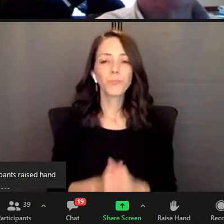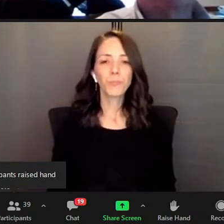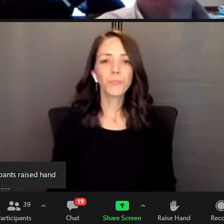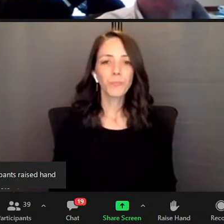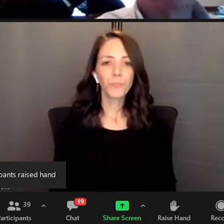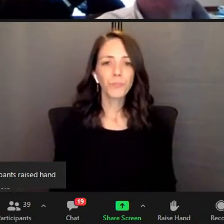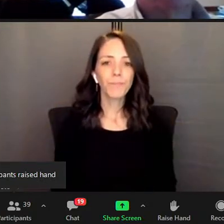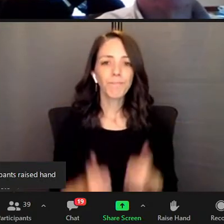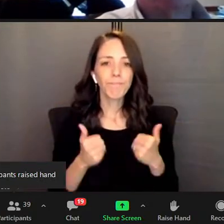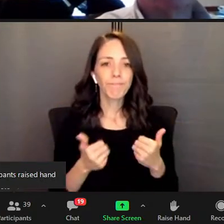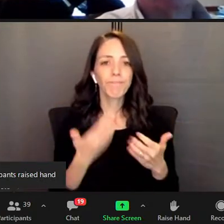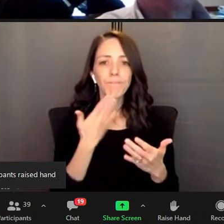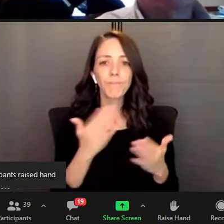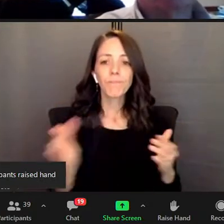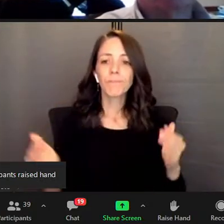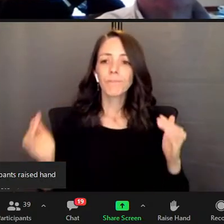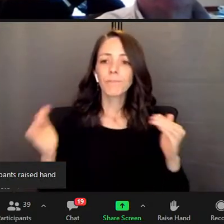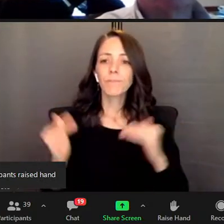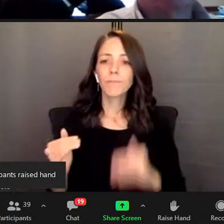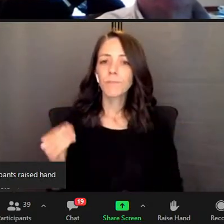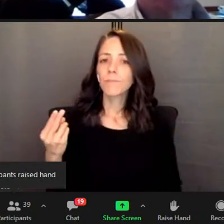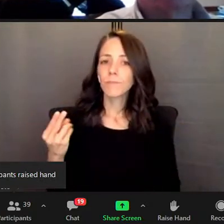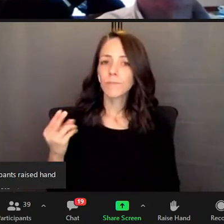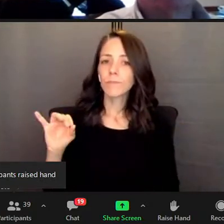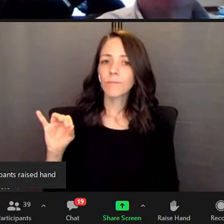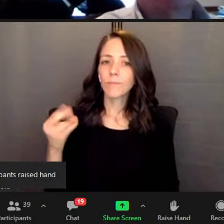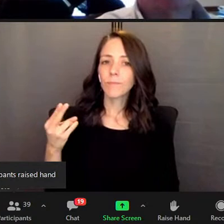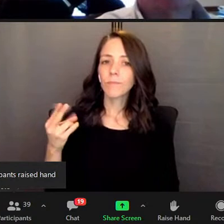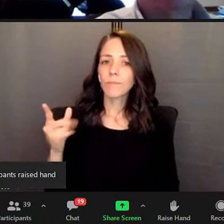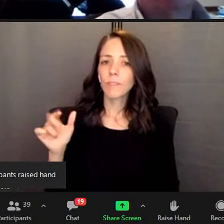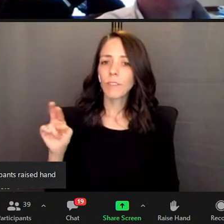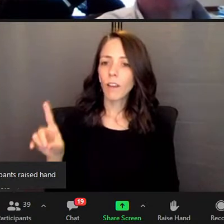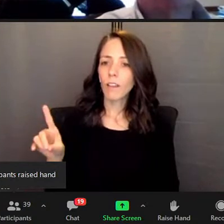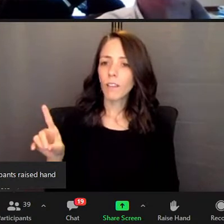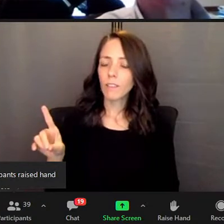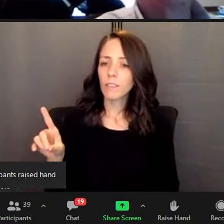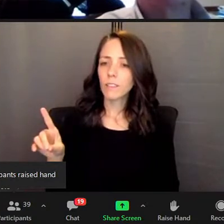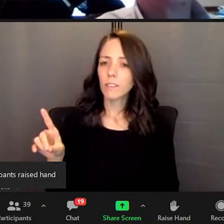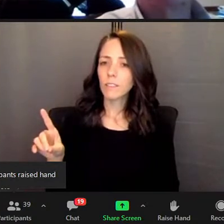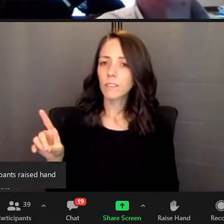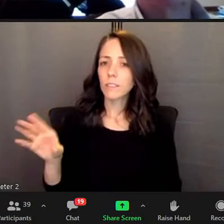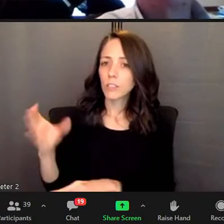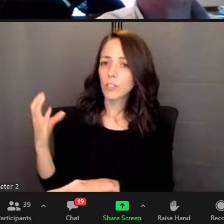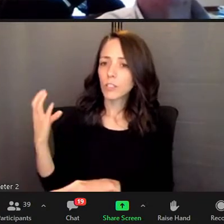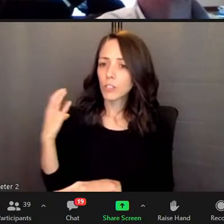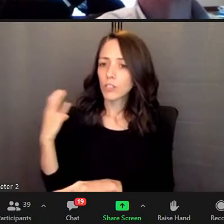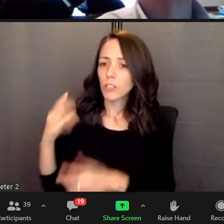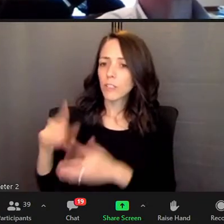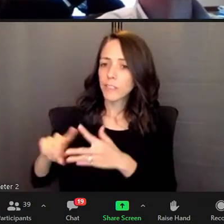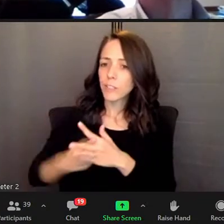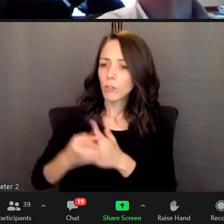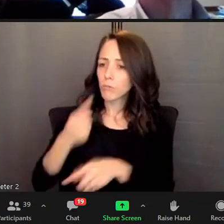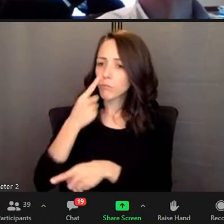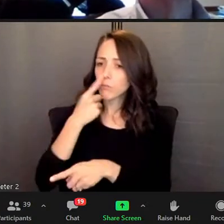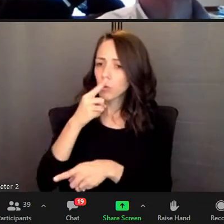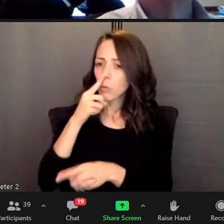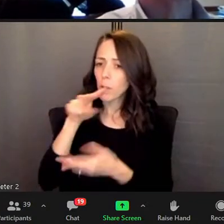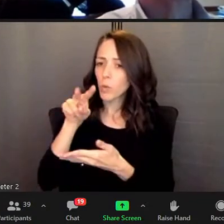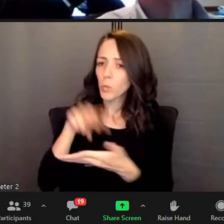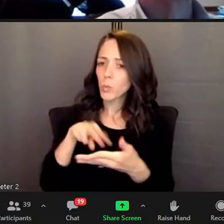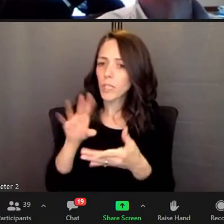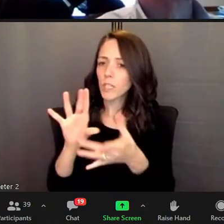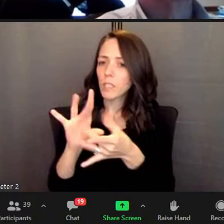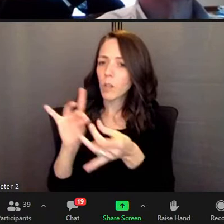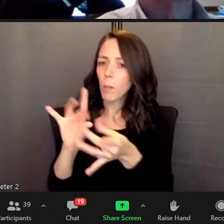Thank you. Highland, there was, the chair started it off. Would you read a little bit more from that comment we